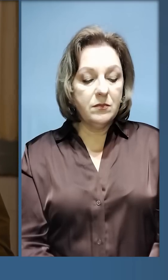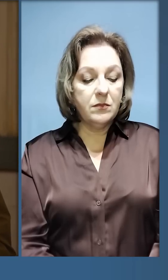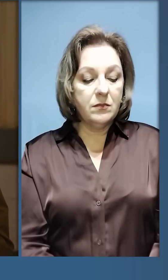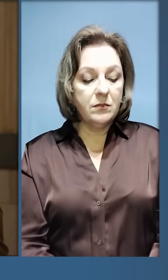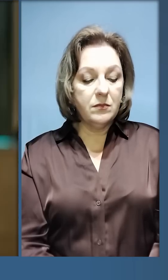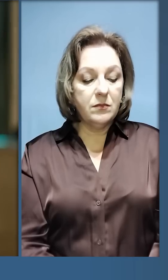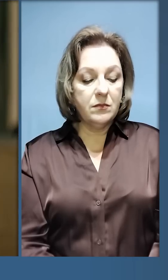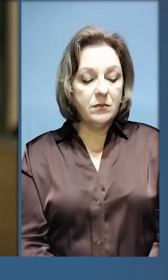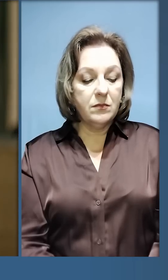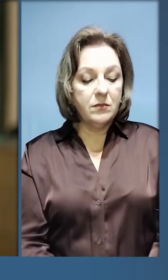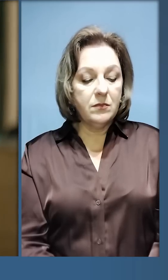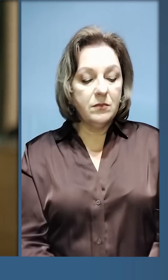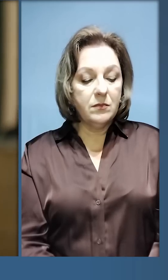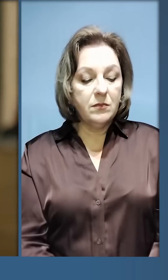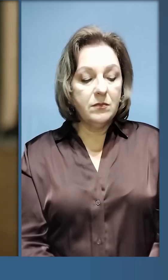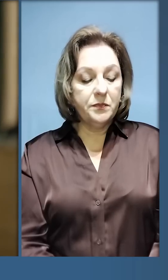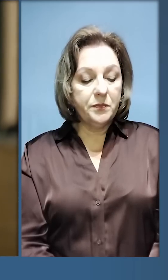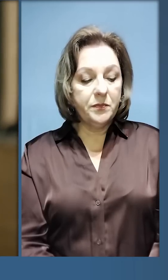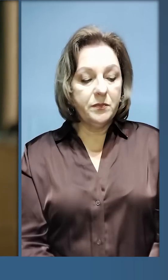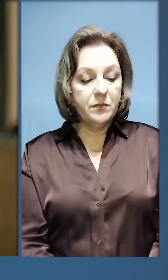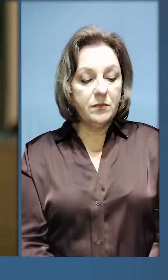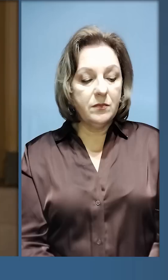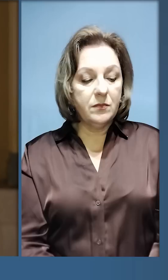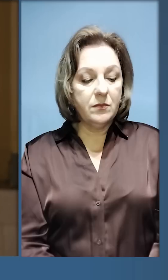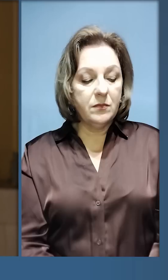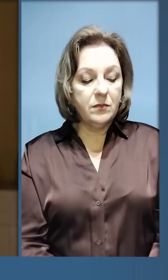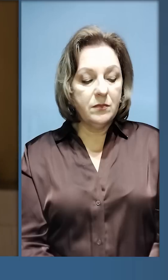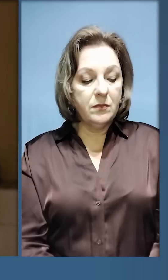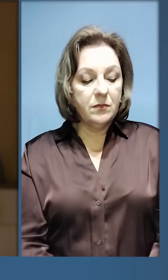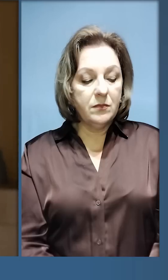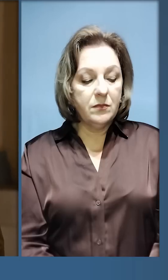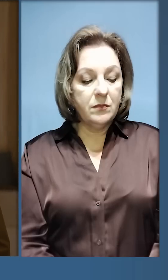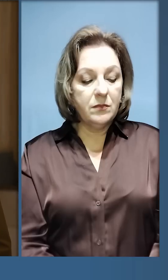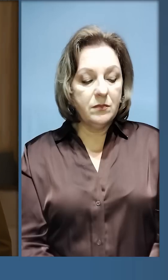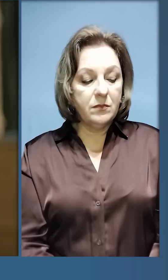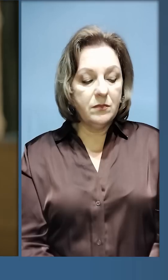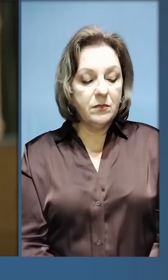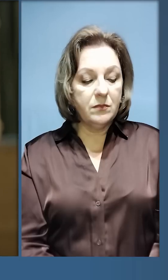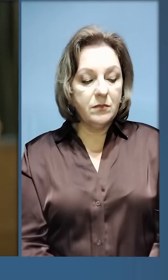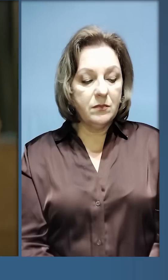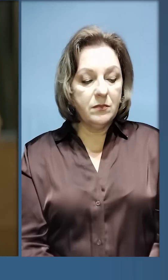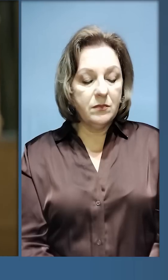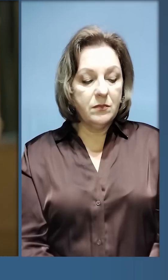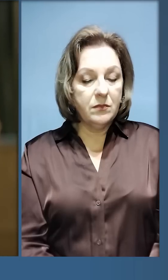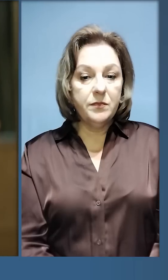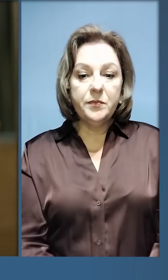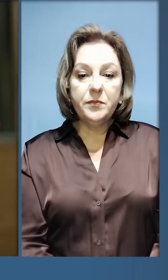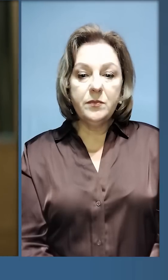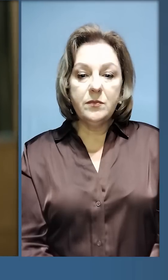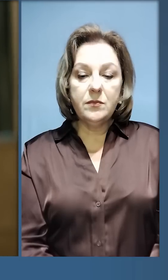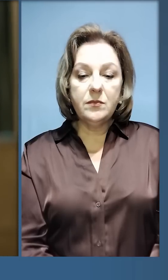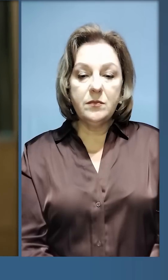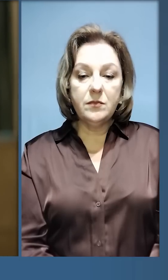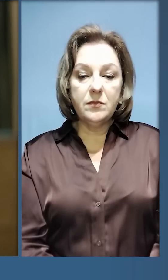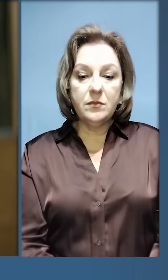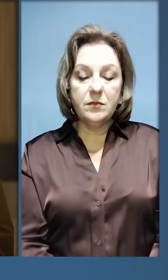Ukrainians, we fight. I'm fighting on the railway side. Did you know anything about running trains before? I've been running the company half year